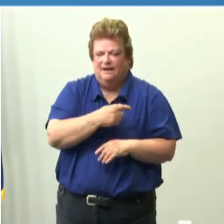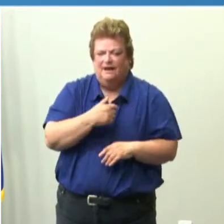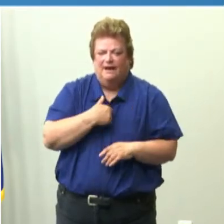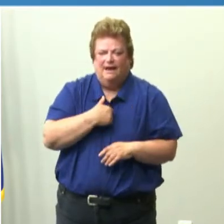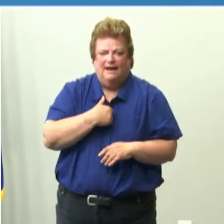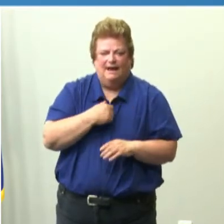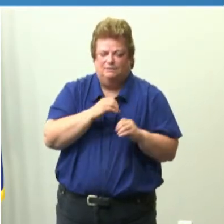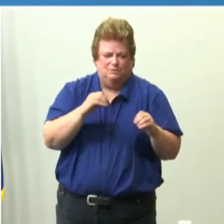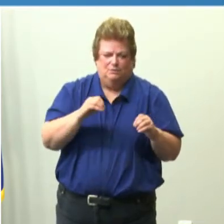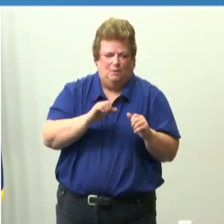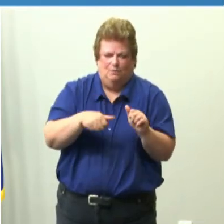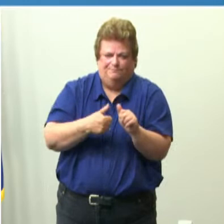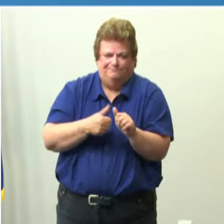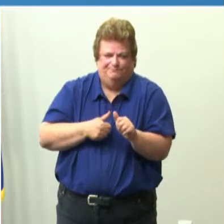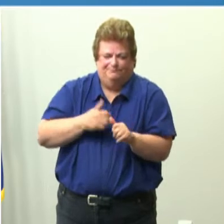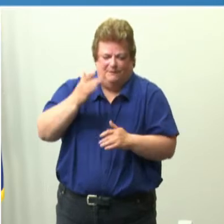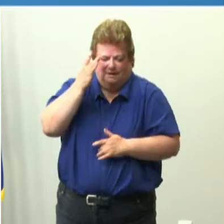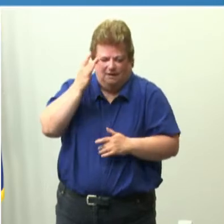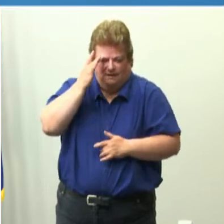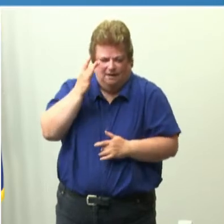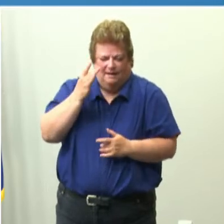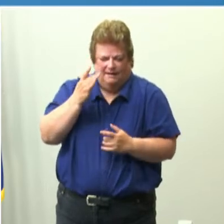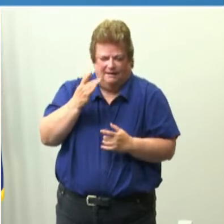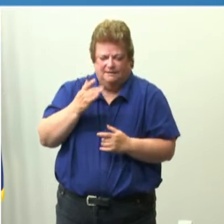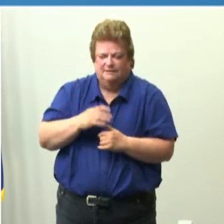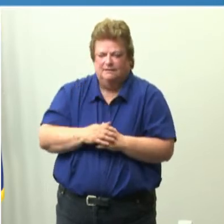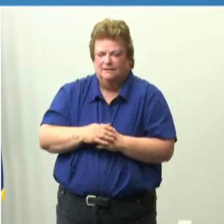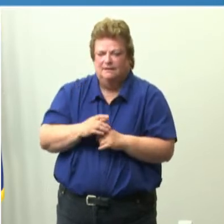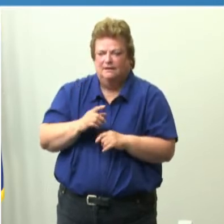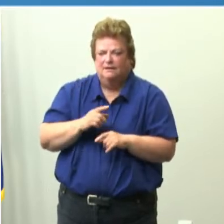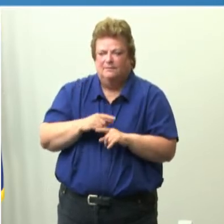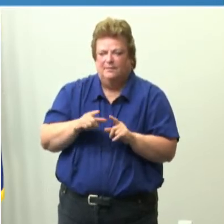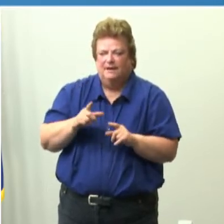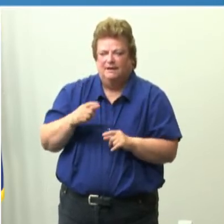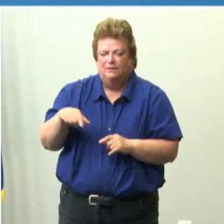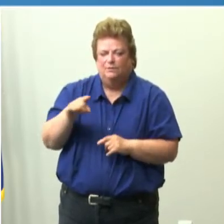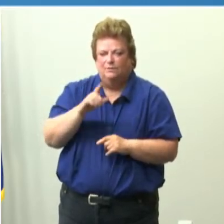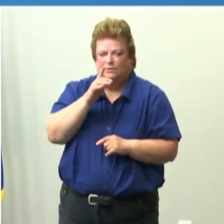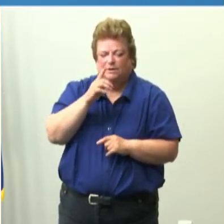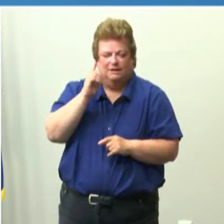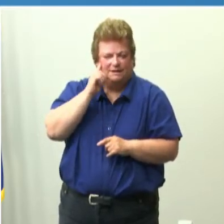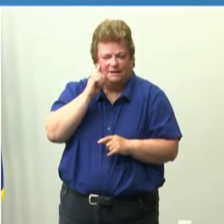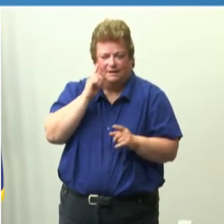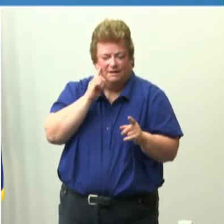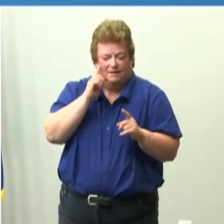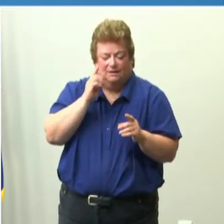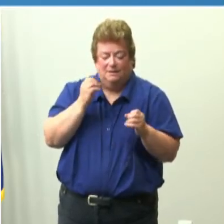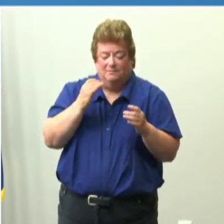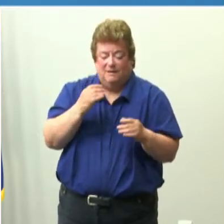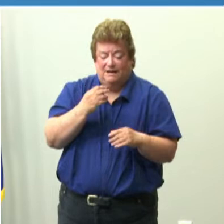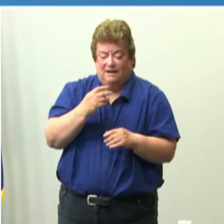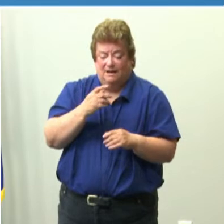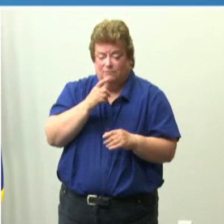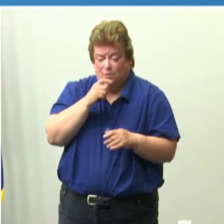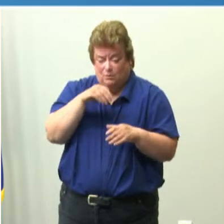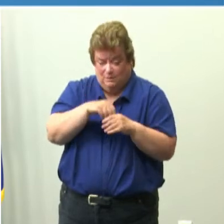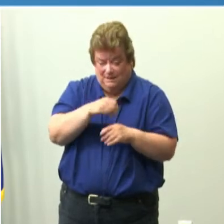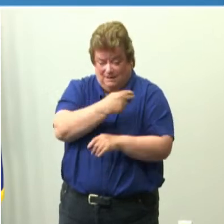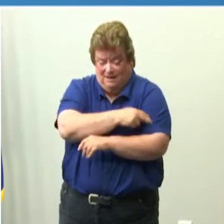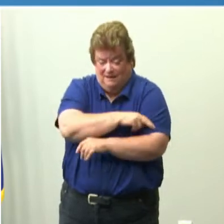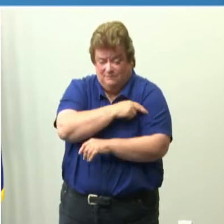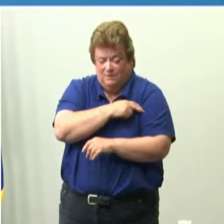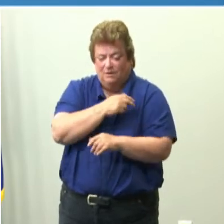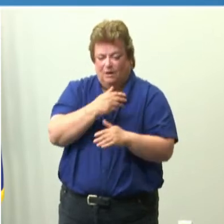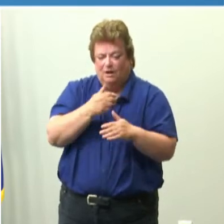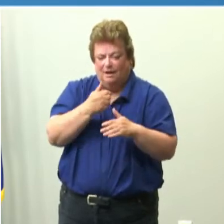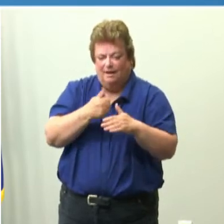underlying conditions. And you'll hear many of the hospitalizations are those under the